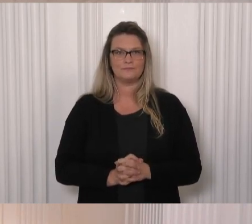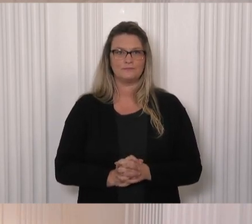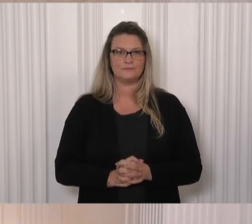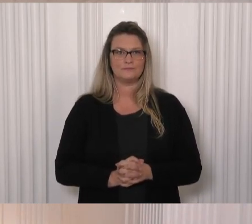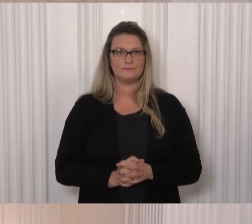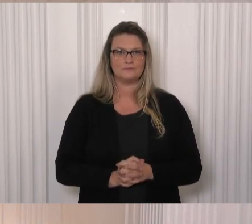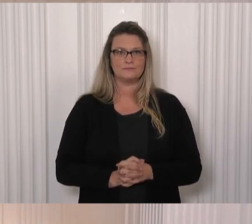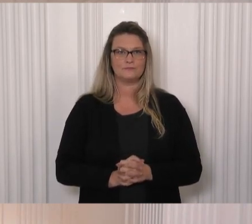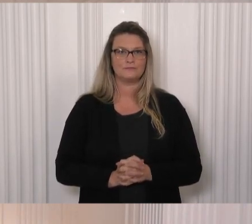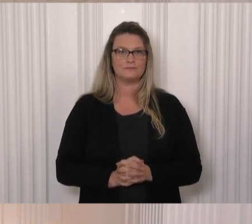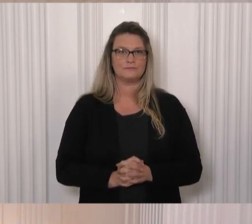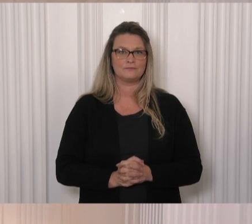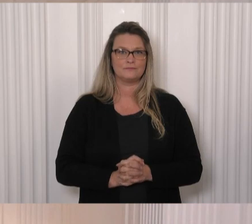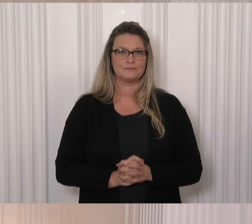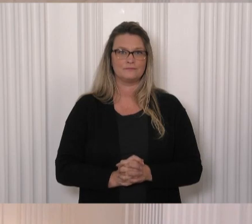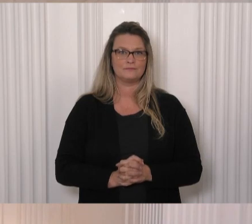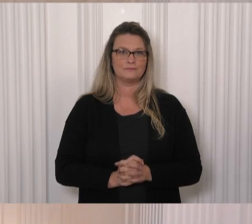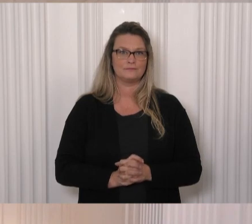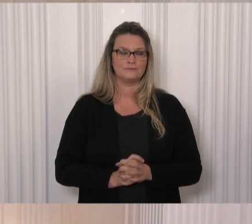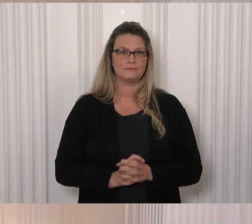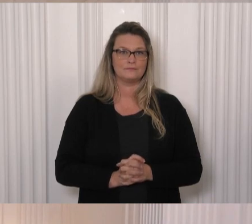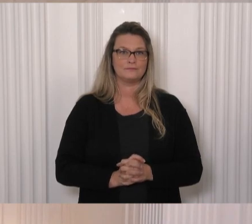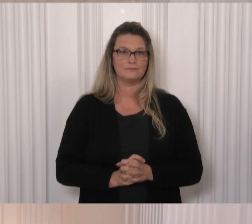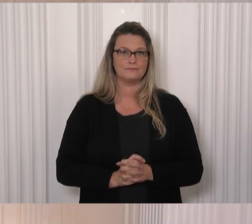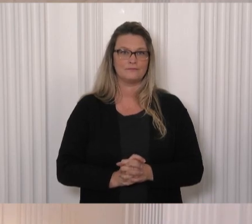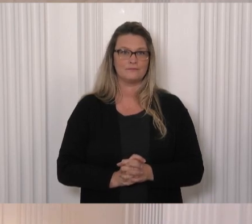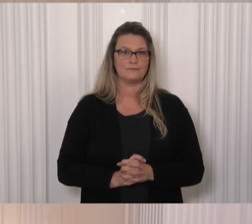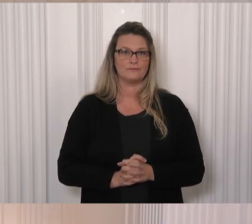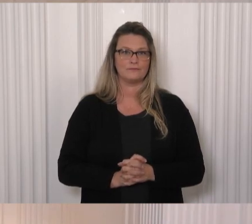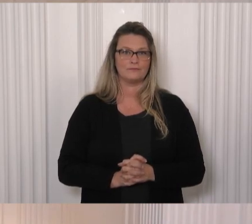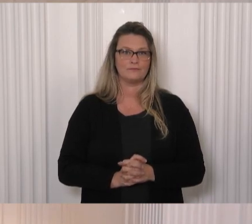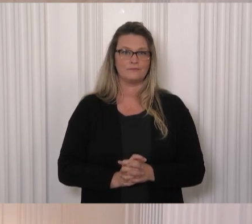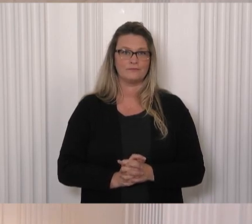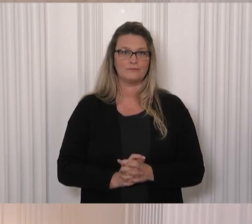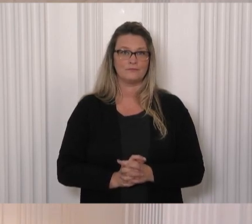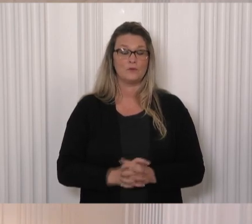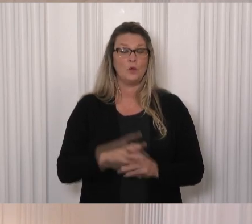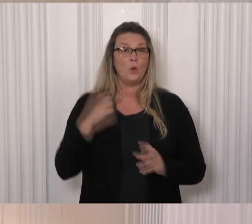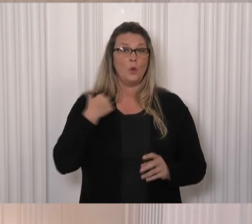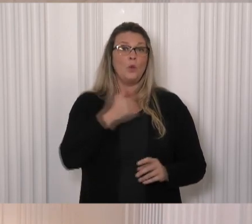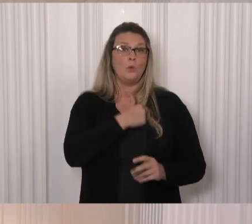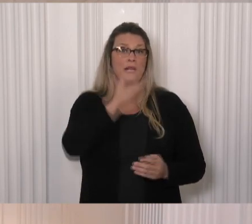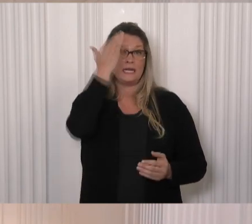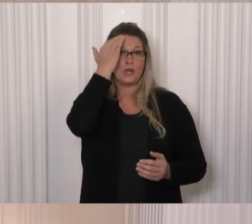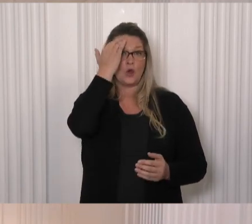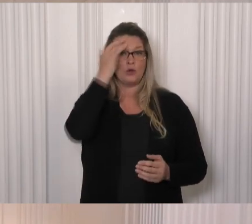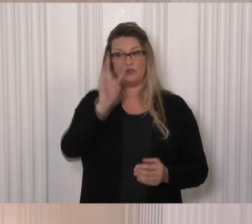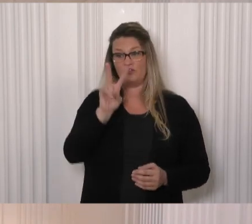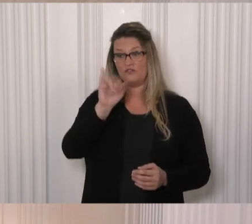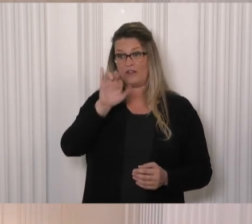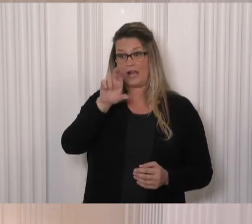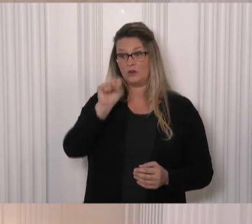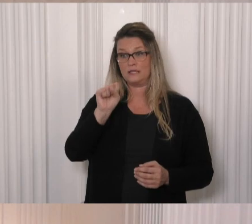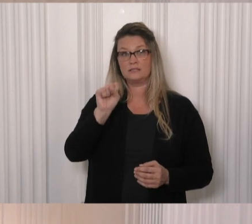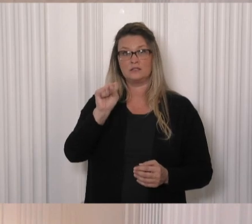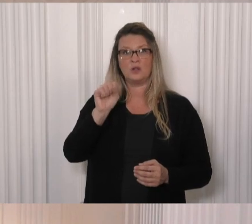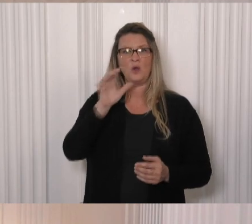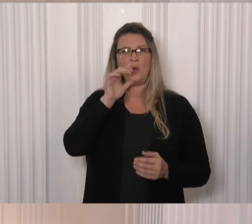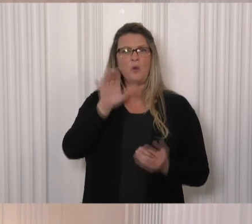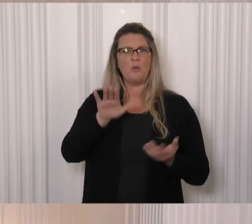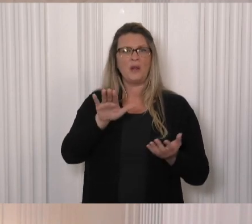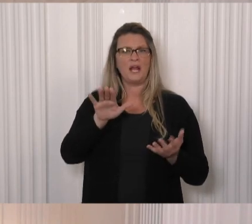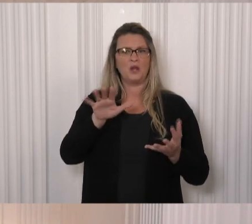we all know that the virus is killed by separation, and we could have